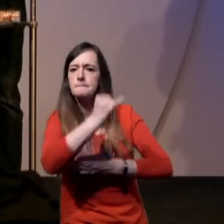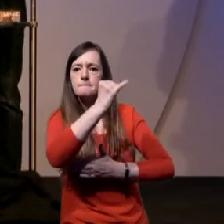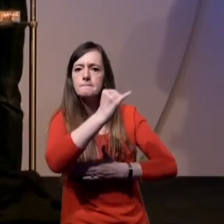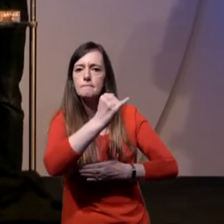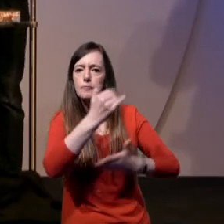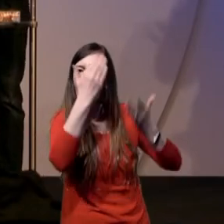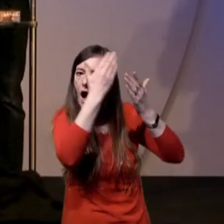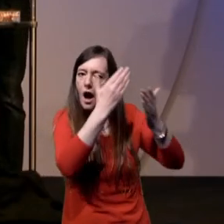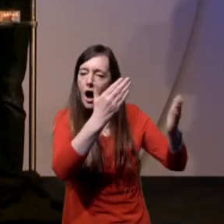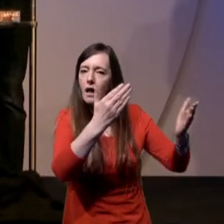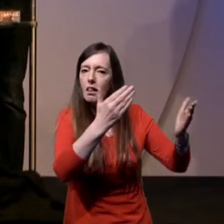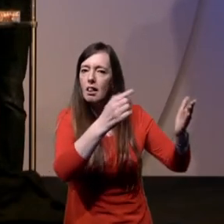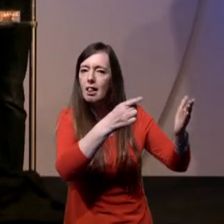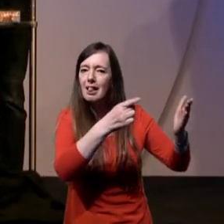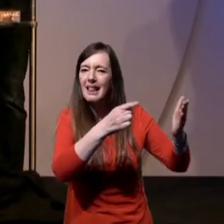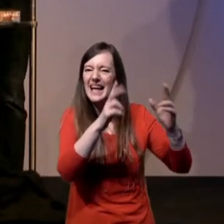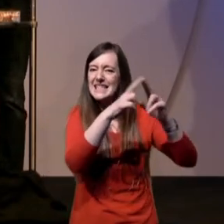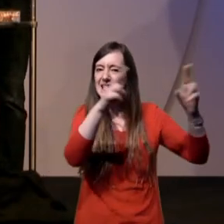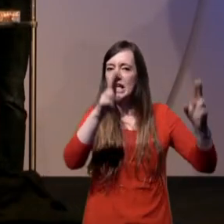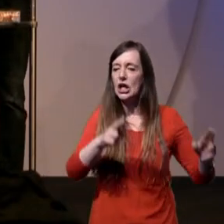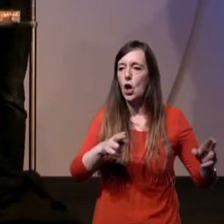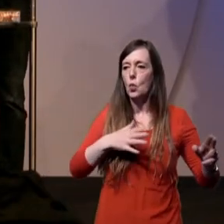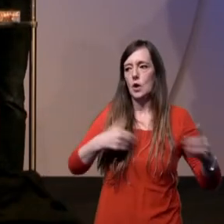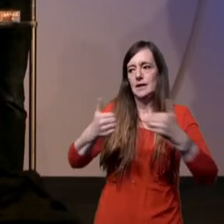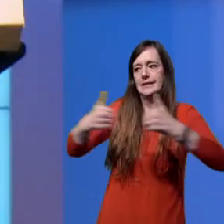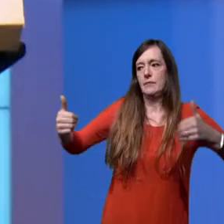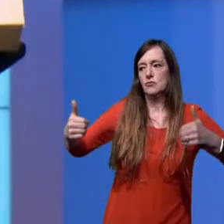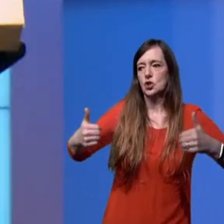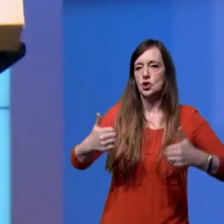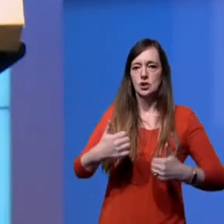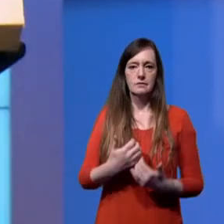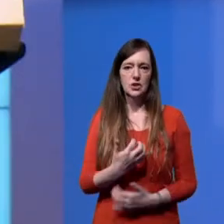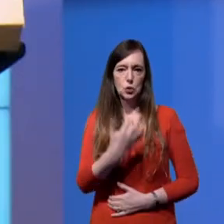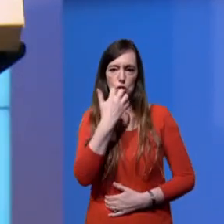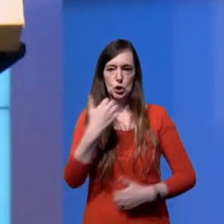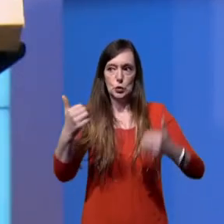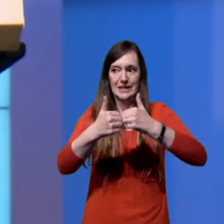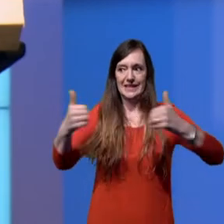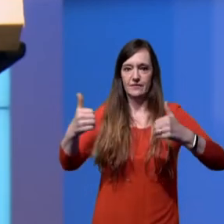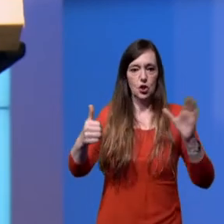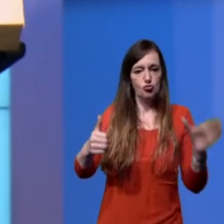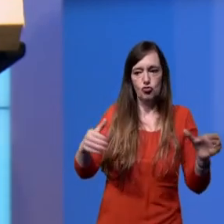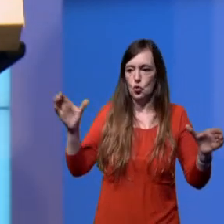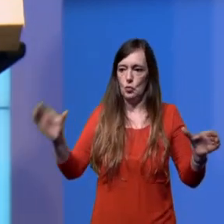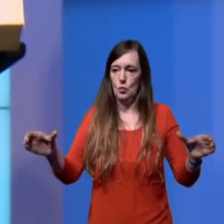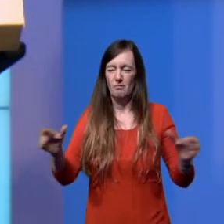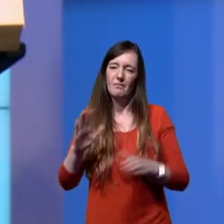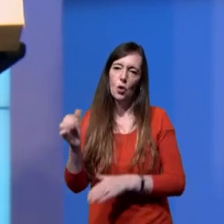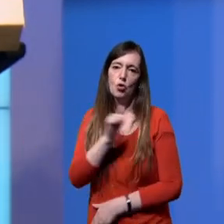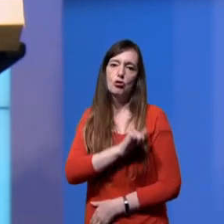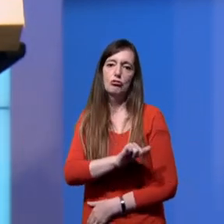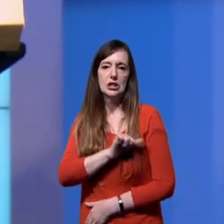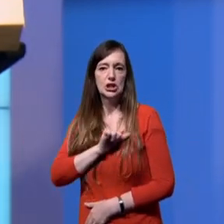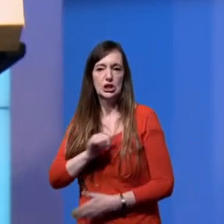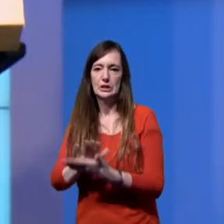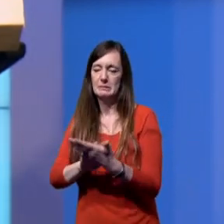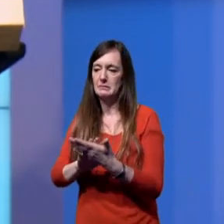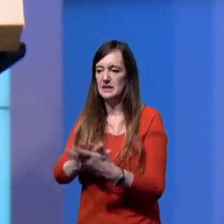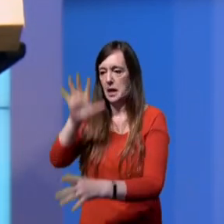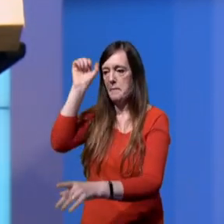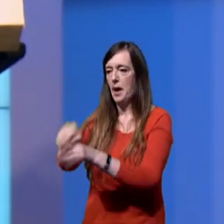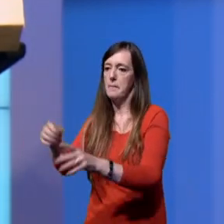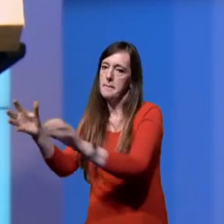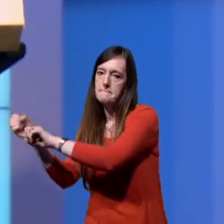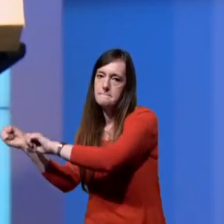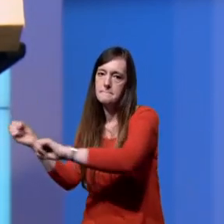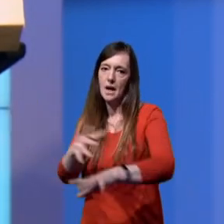the synagogues wanted to distance themselves from them. And all of this landed the Christians in prison and